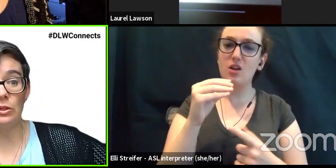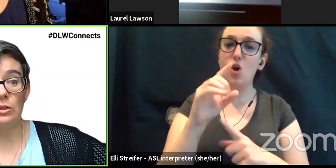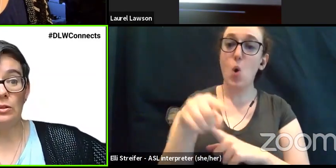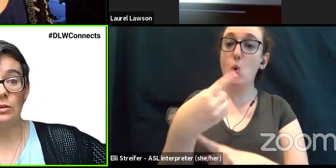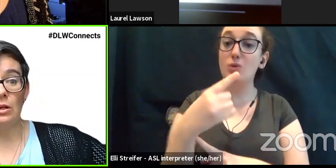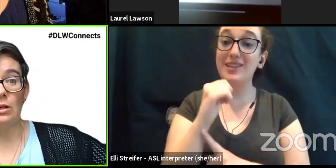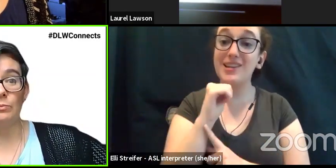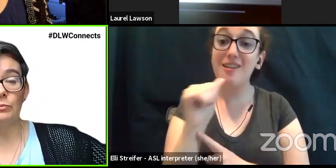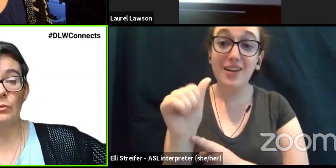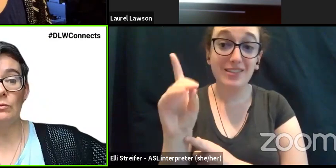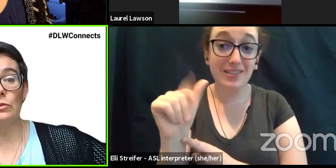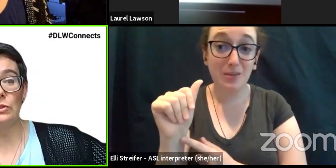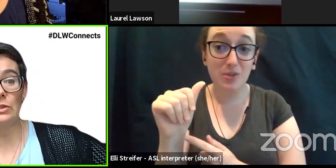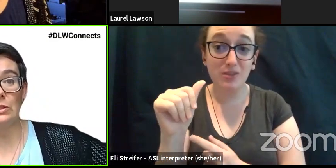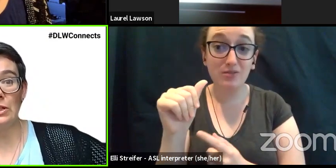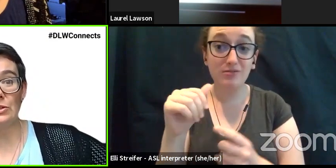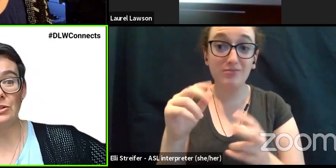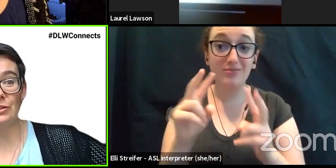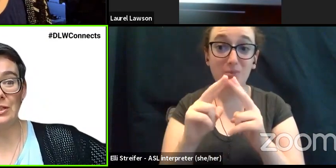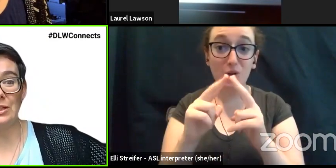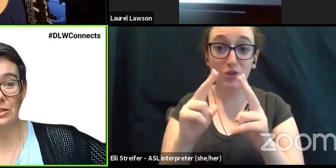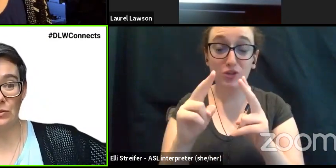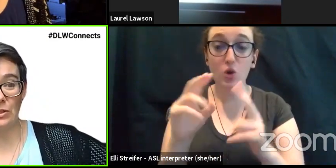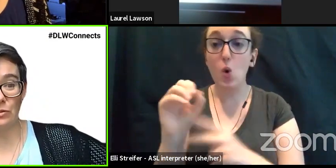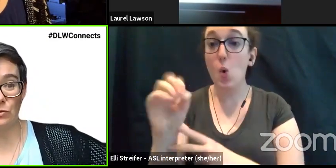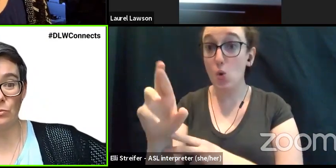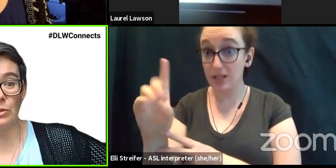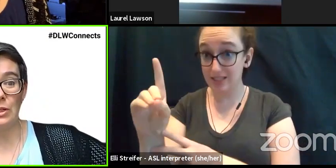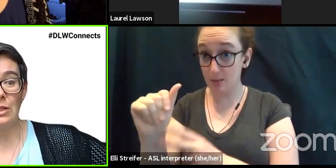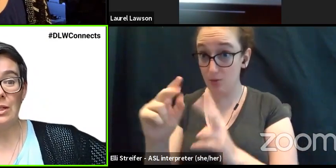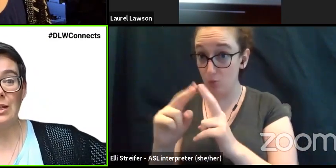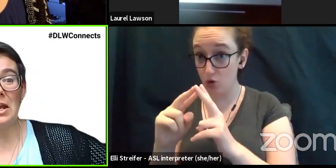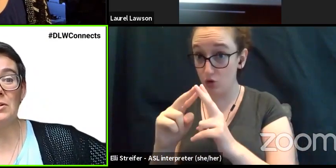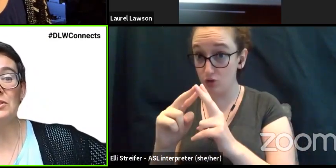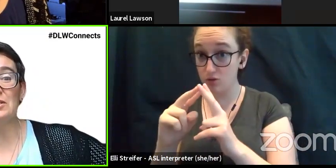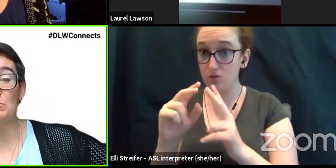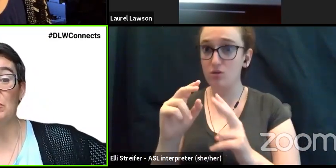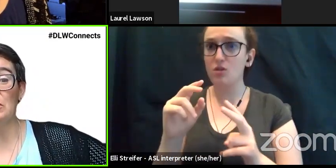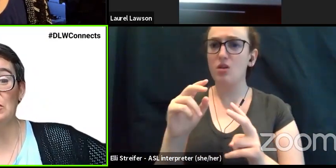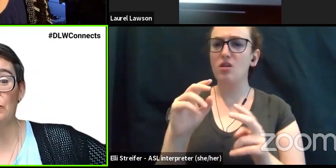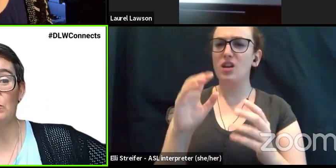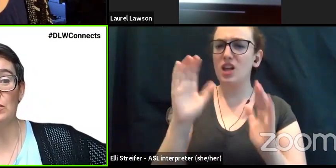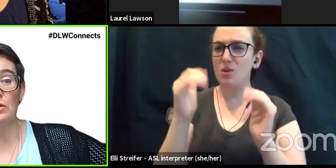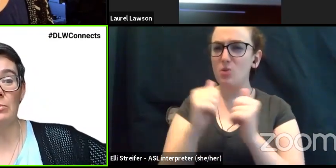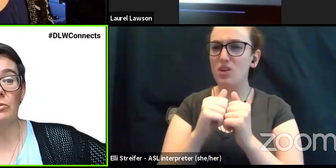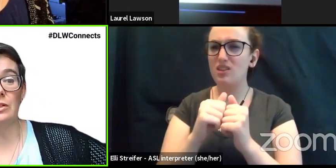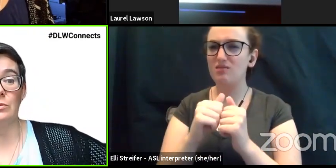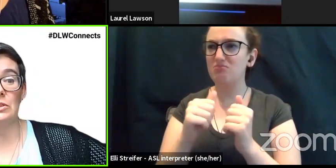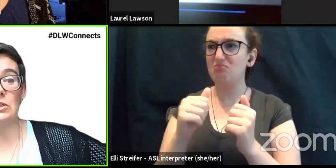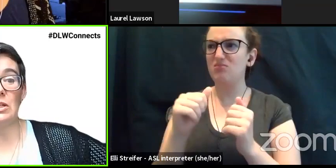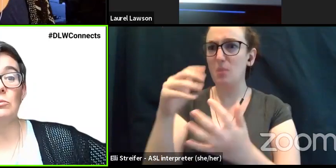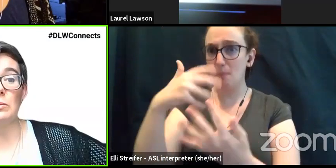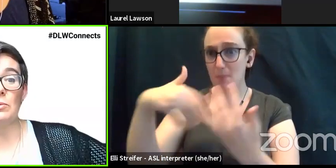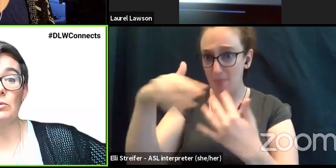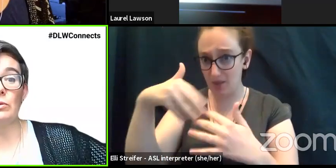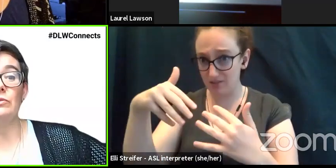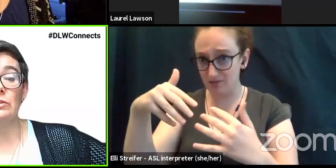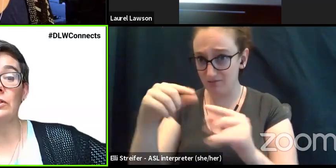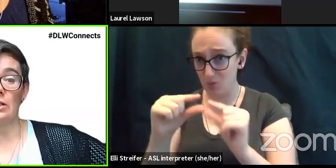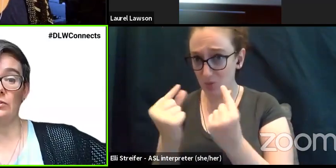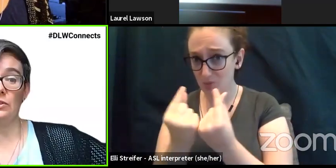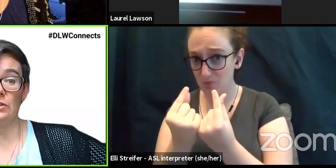non-disabled versus an intentionally integrated group? And how is the experience different when collaborating with disabled people